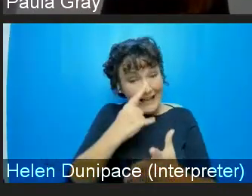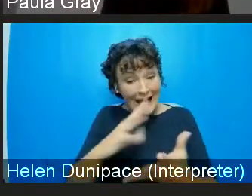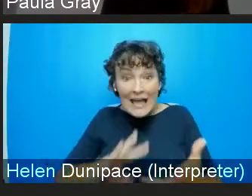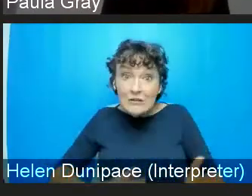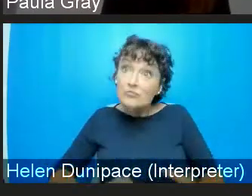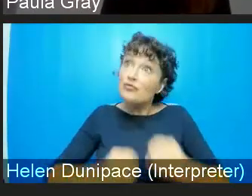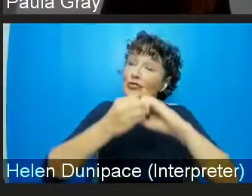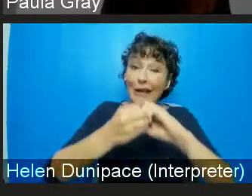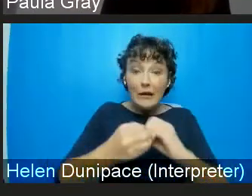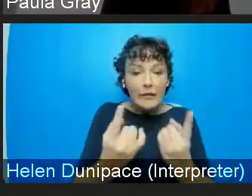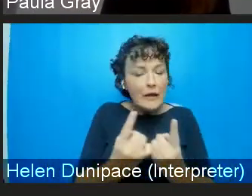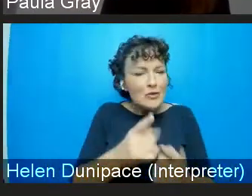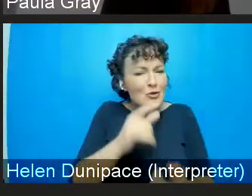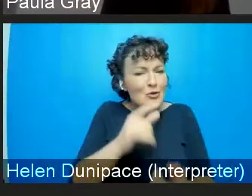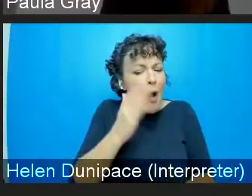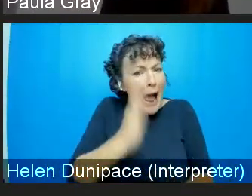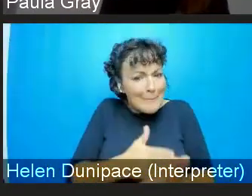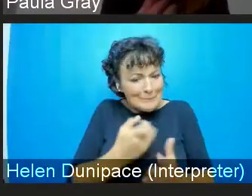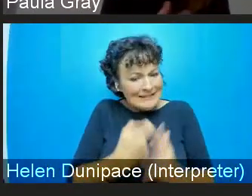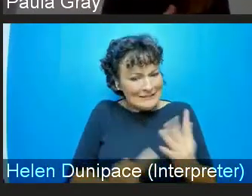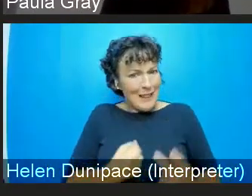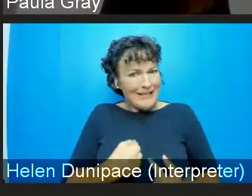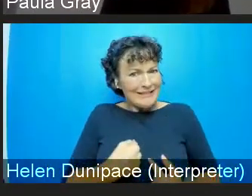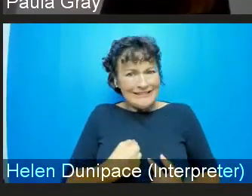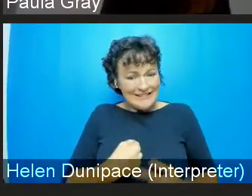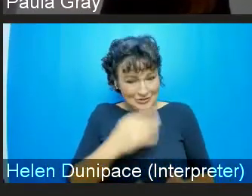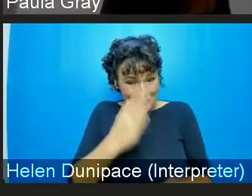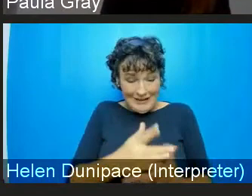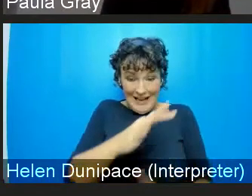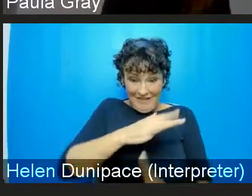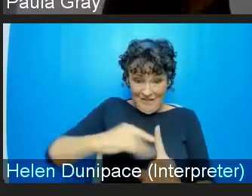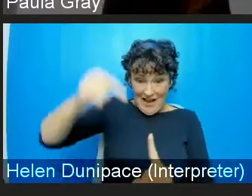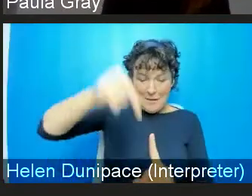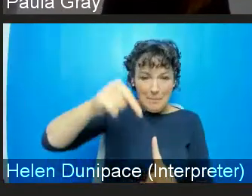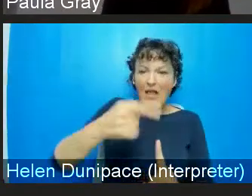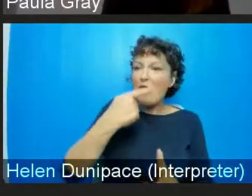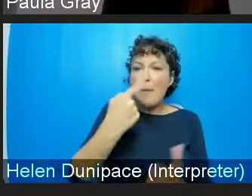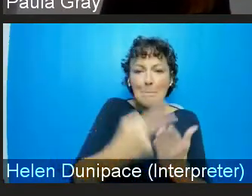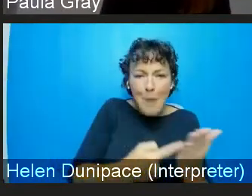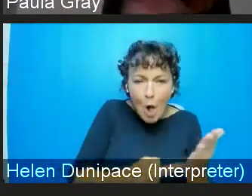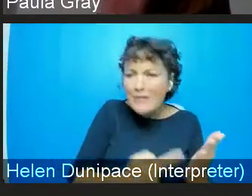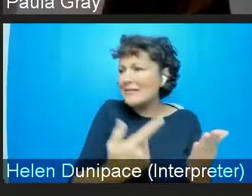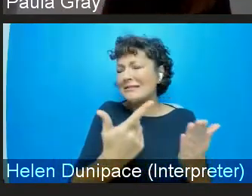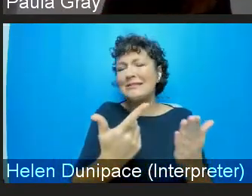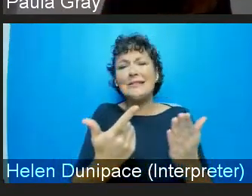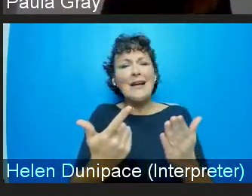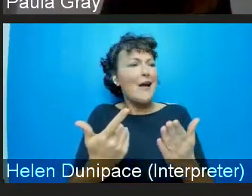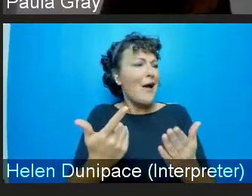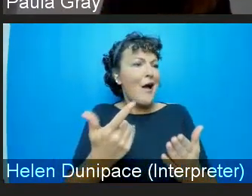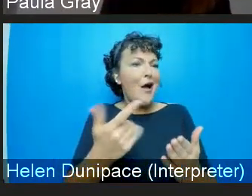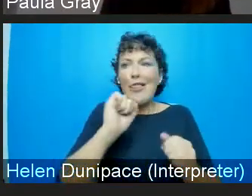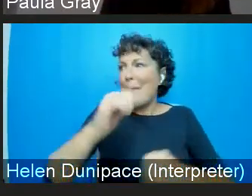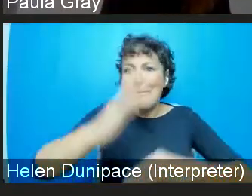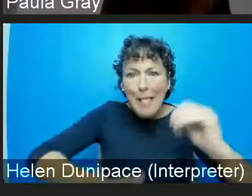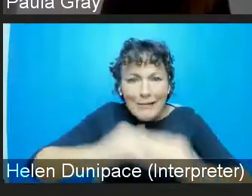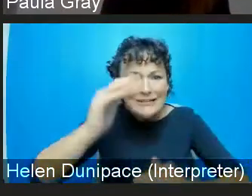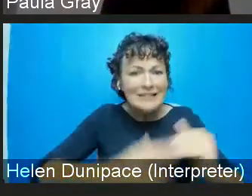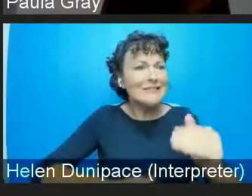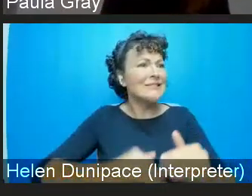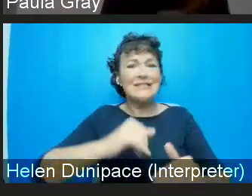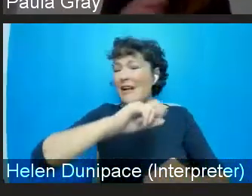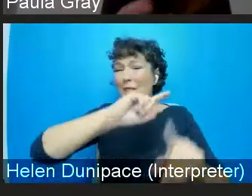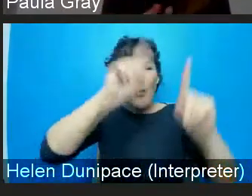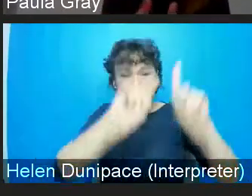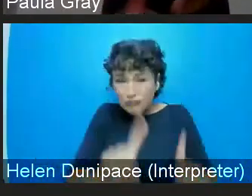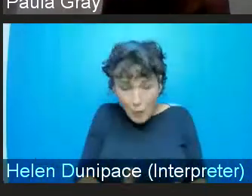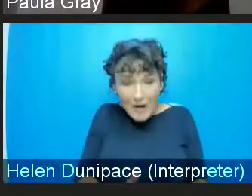disability itself. And actually, where we can make these adjustments, be those physical, where we've had less colleagues in the office